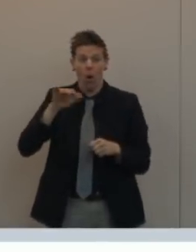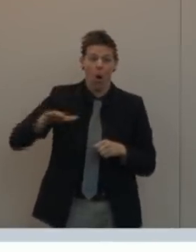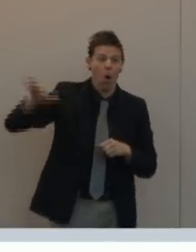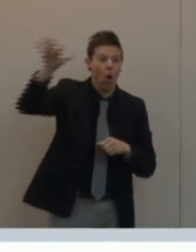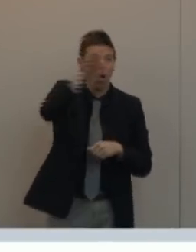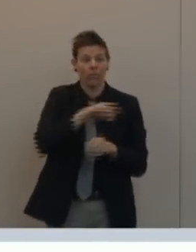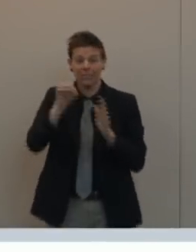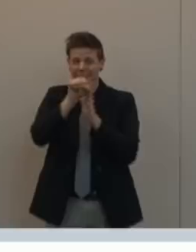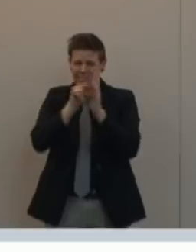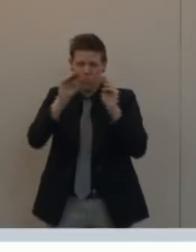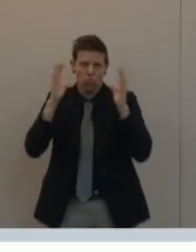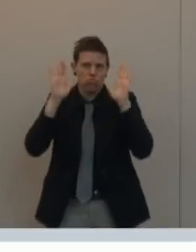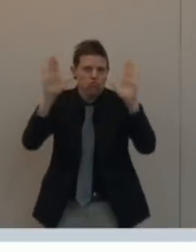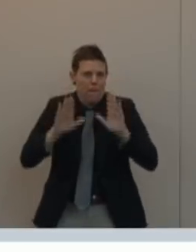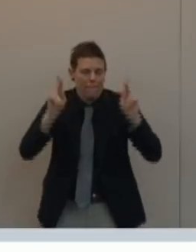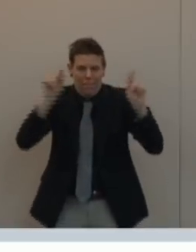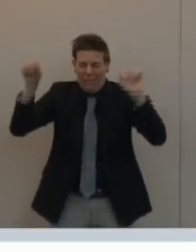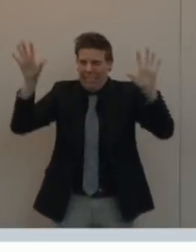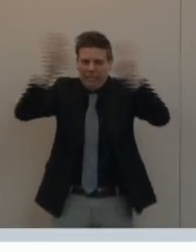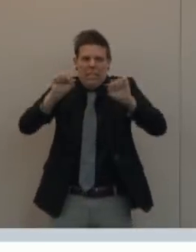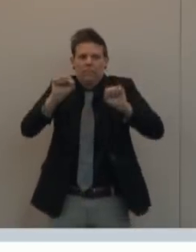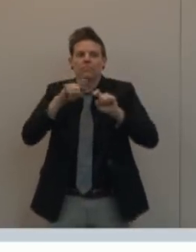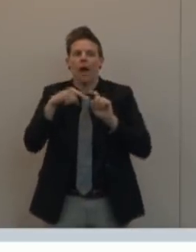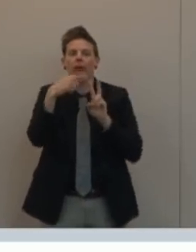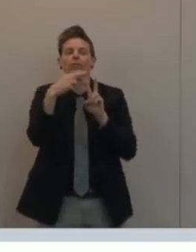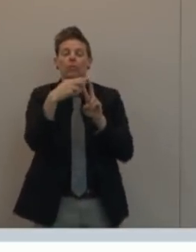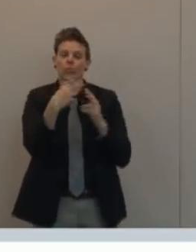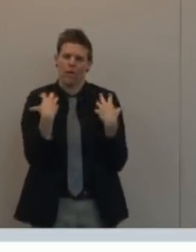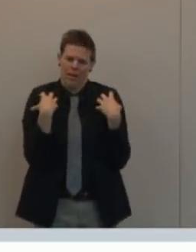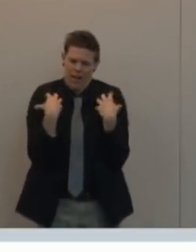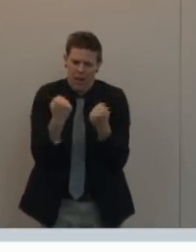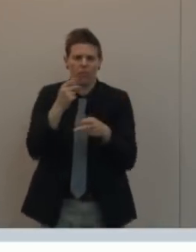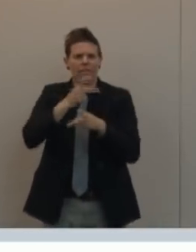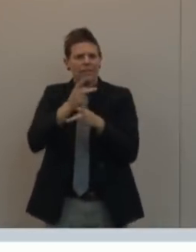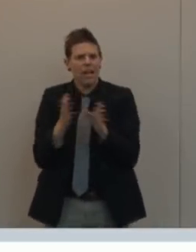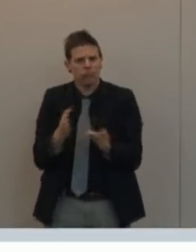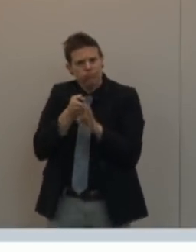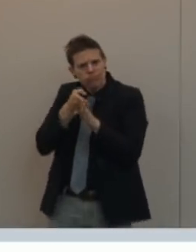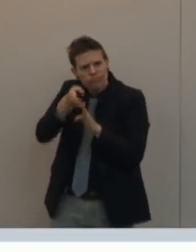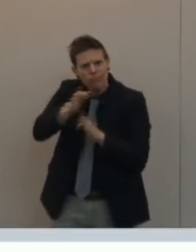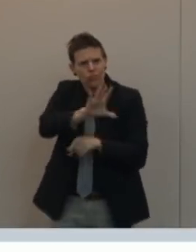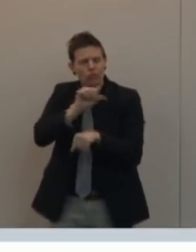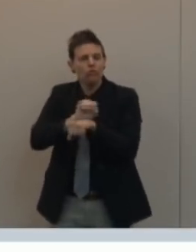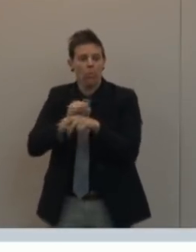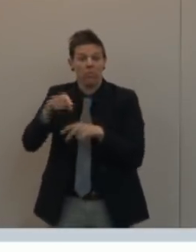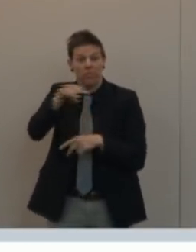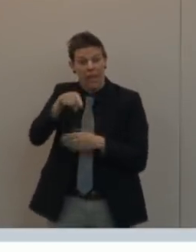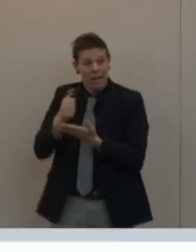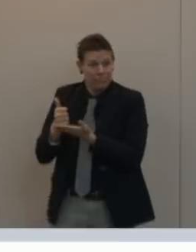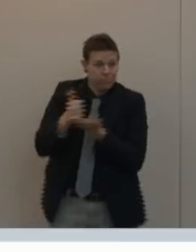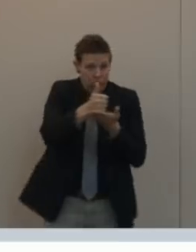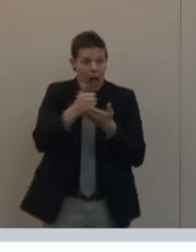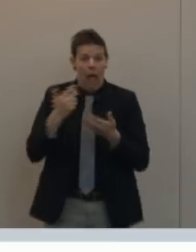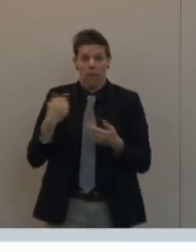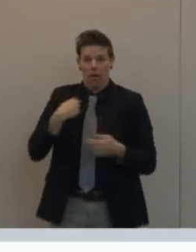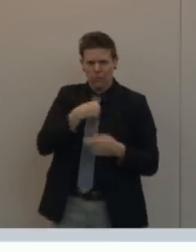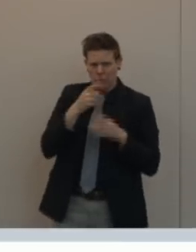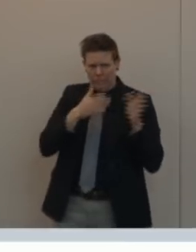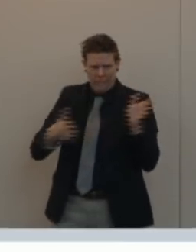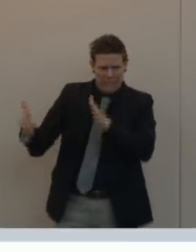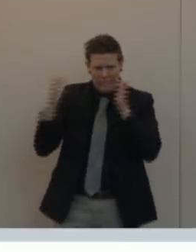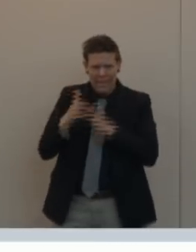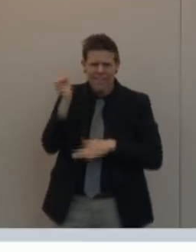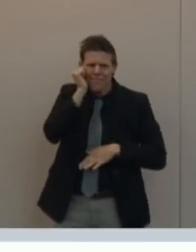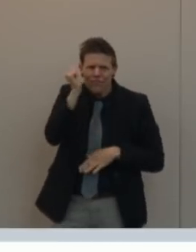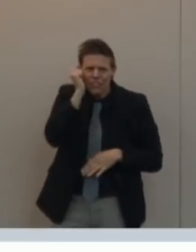incredible healthcare professionals who are helping us plan and prepare every day day, but know what's coming and know the risks